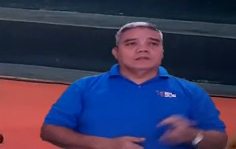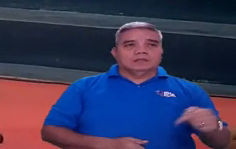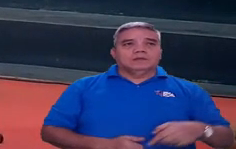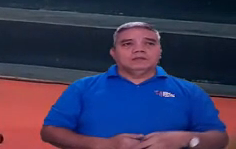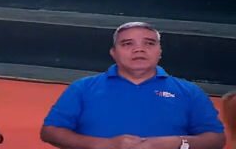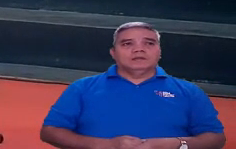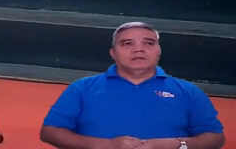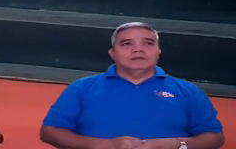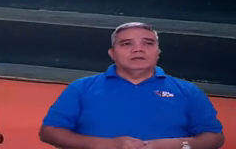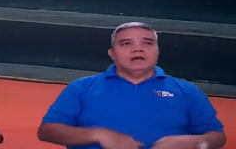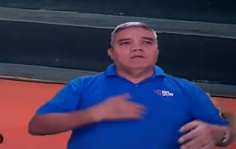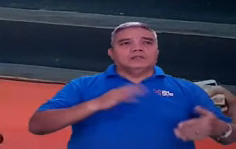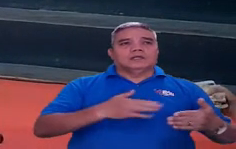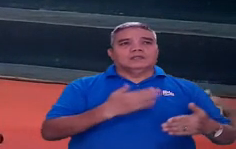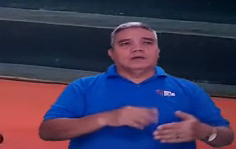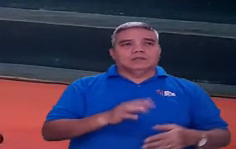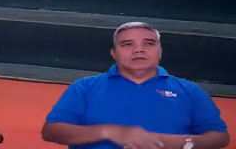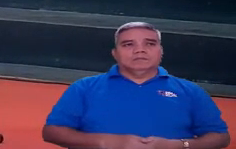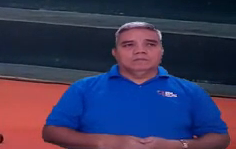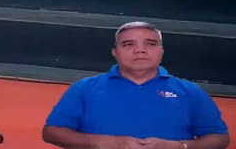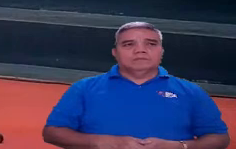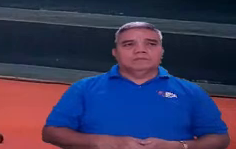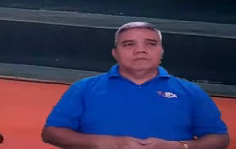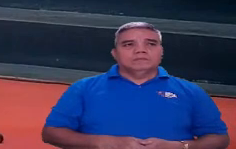Wan Chang Hao. Excuse me.